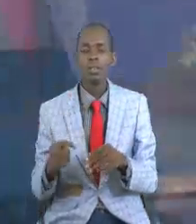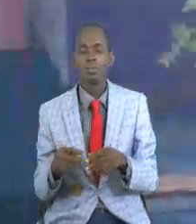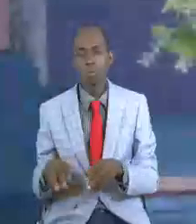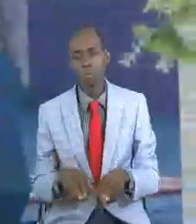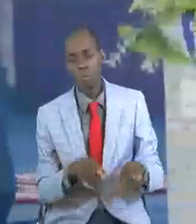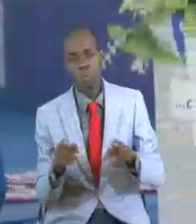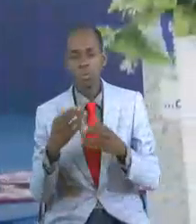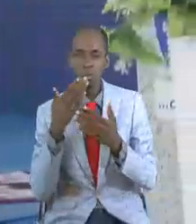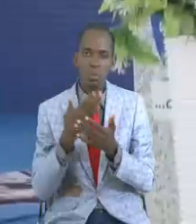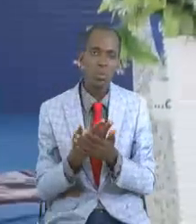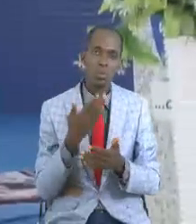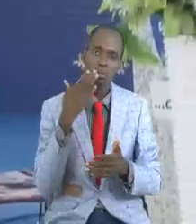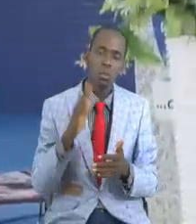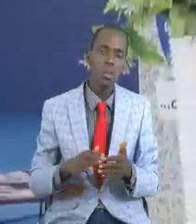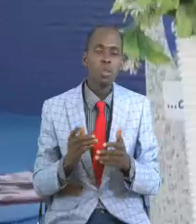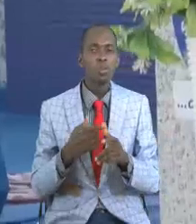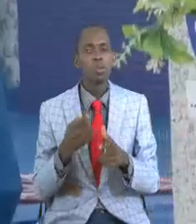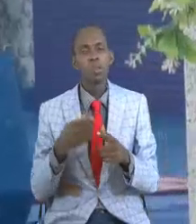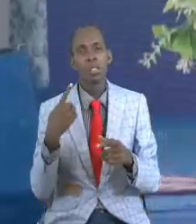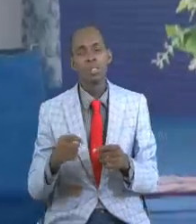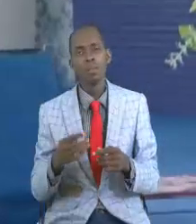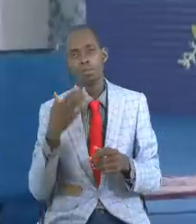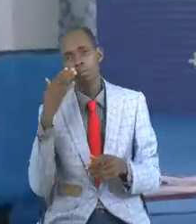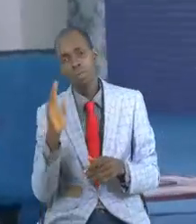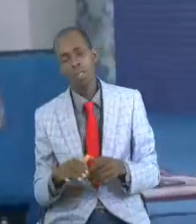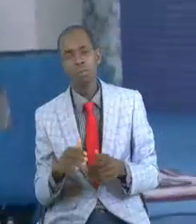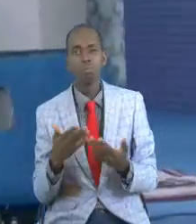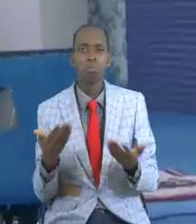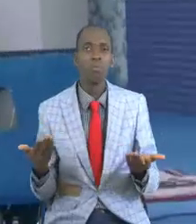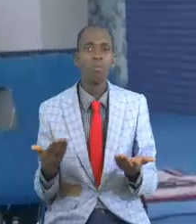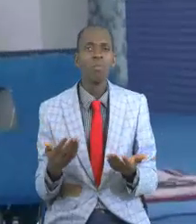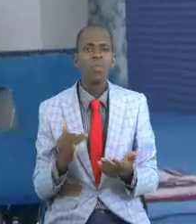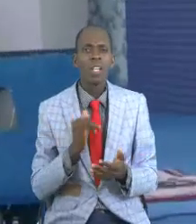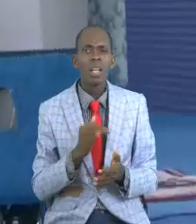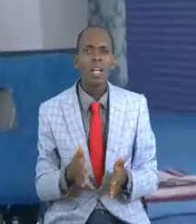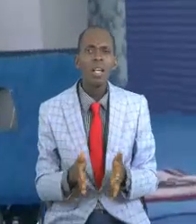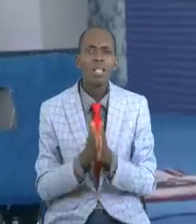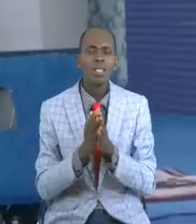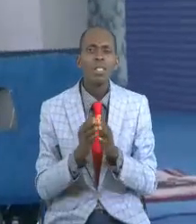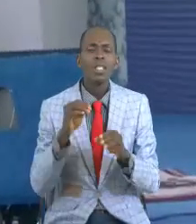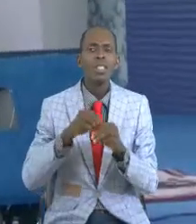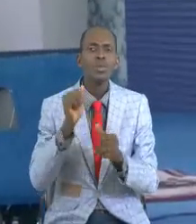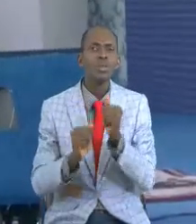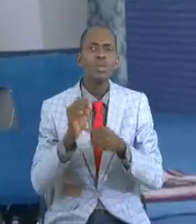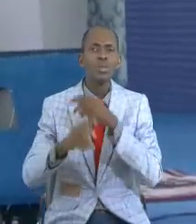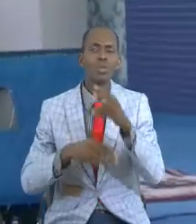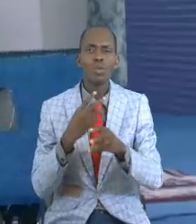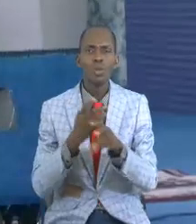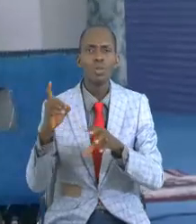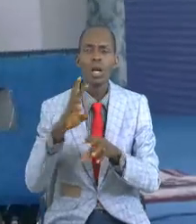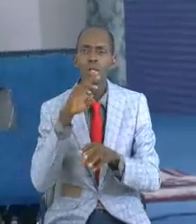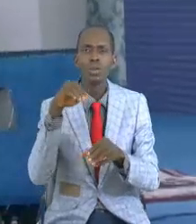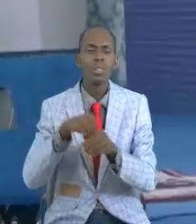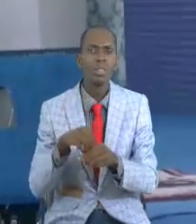sometimes the evil and sometimes the good i said which dispensation do you belong to he said the